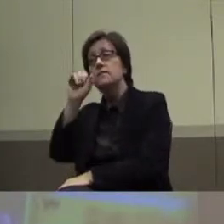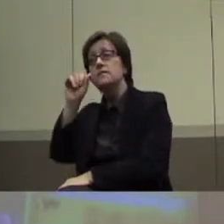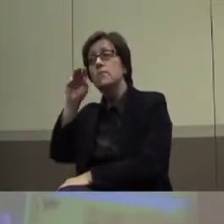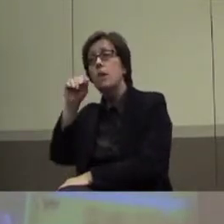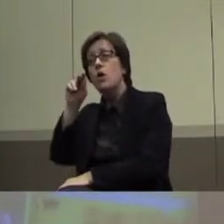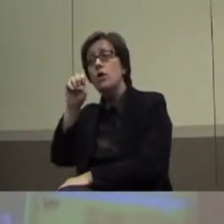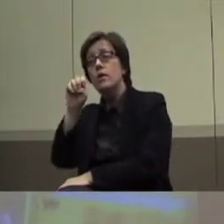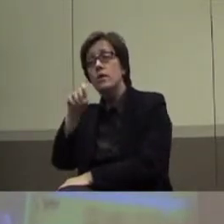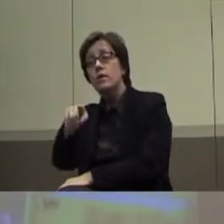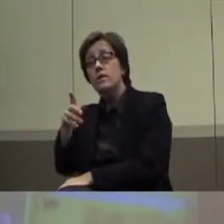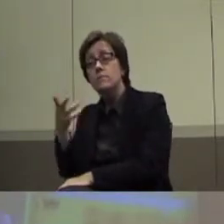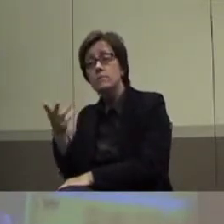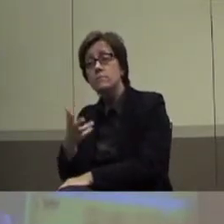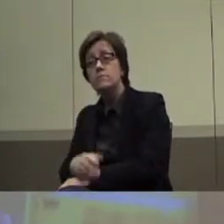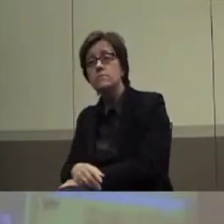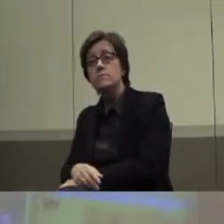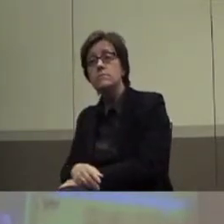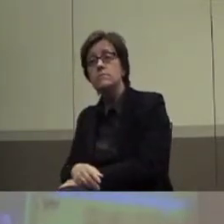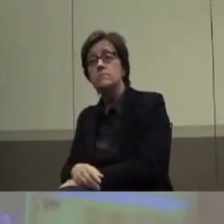the sun.